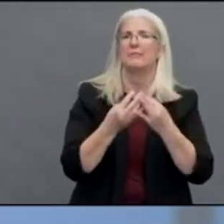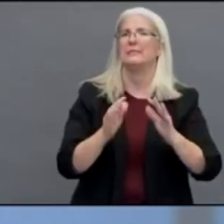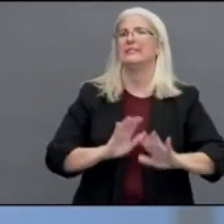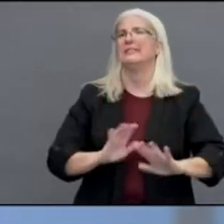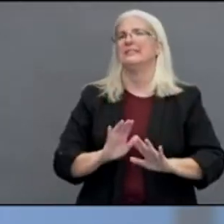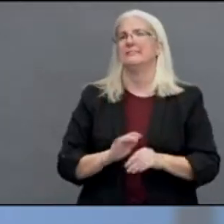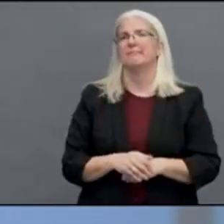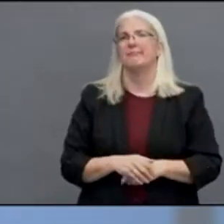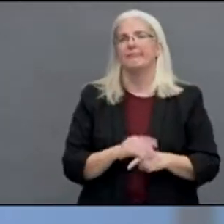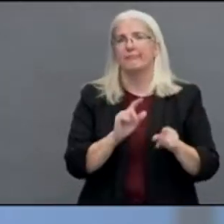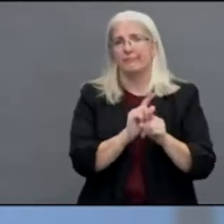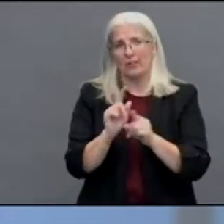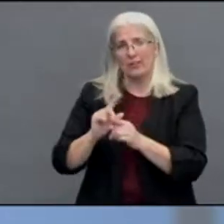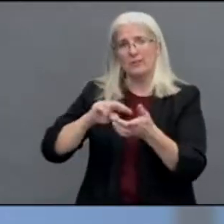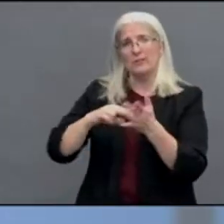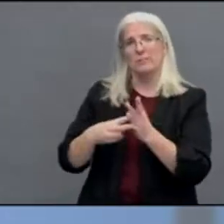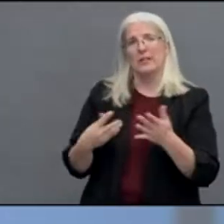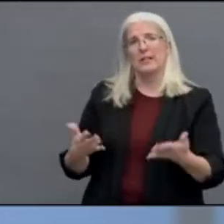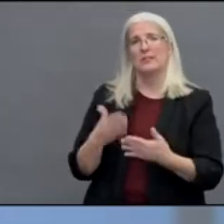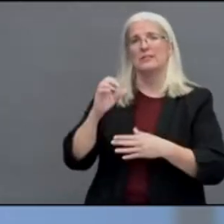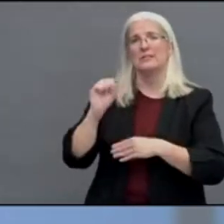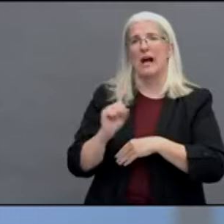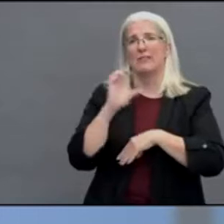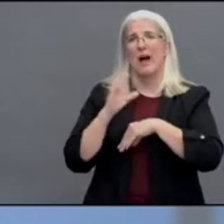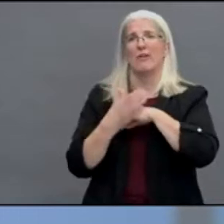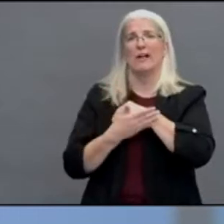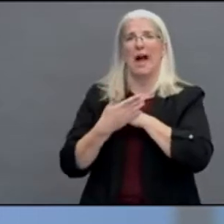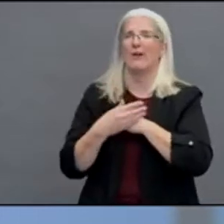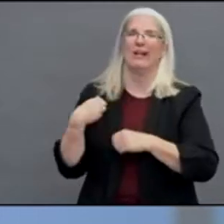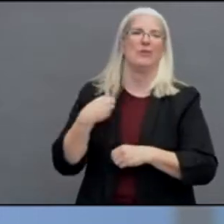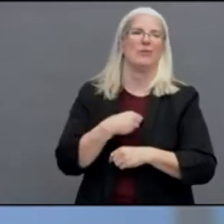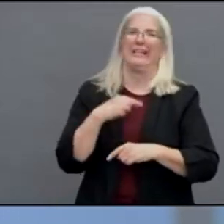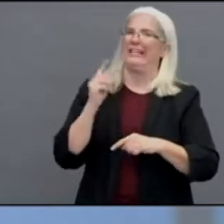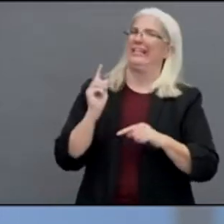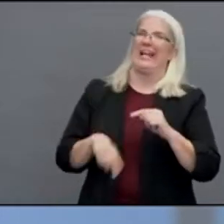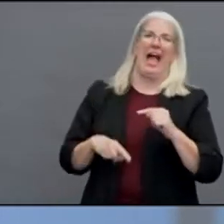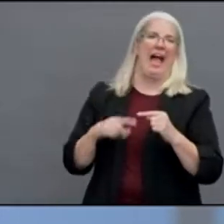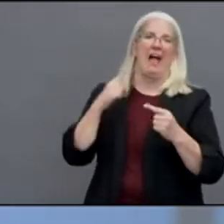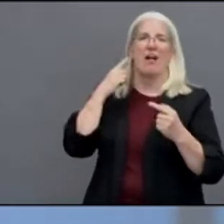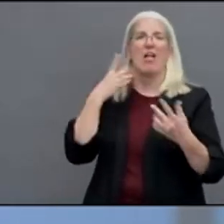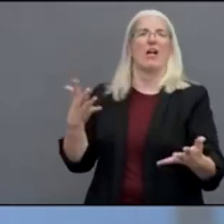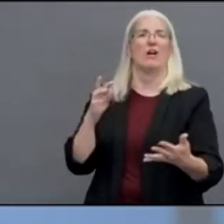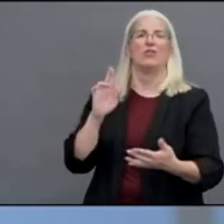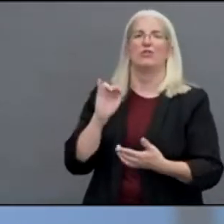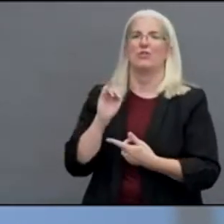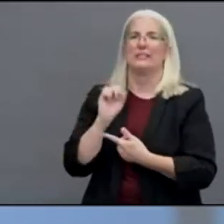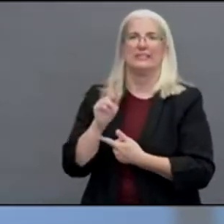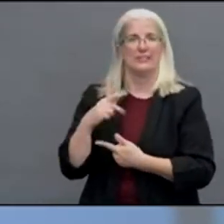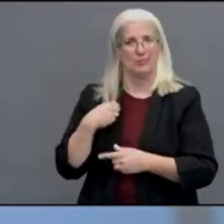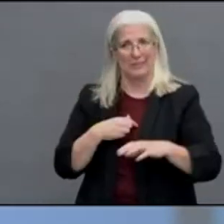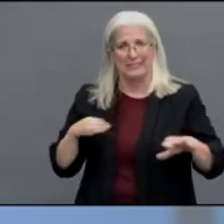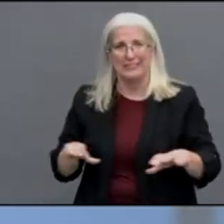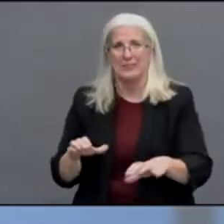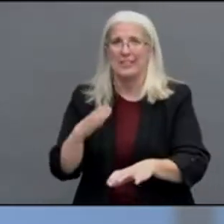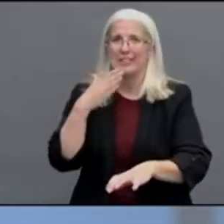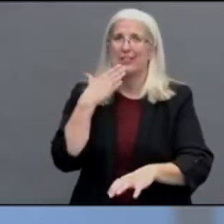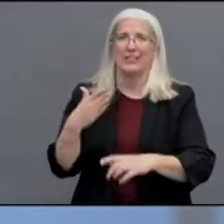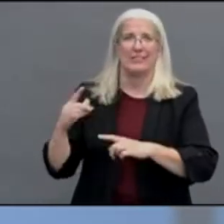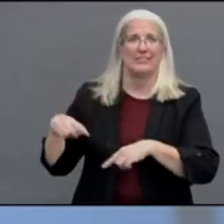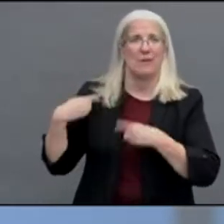we absolutely cannot take any risks. You know, as you all know, we've been doing great. We are slowly opening